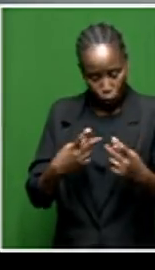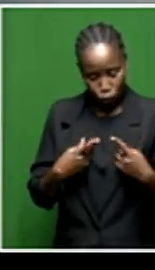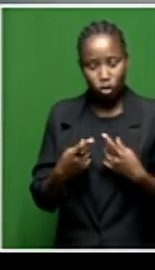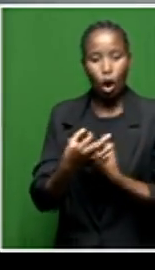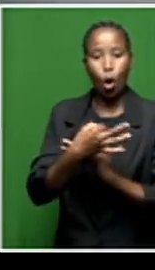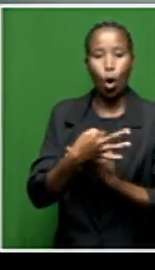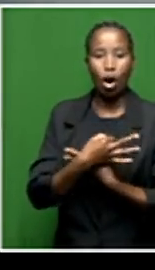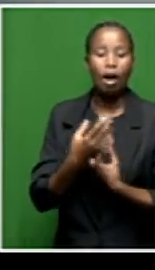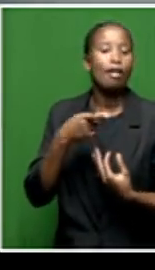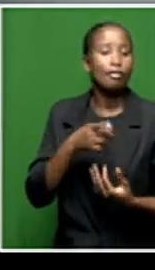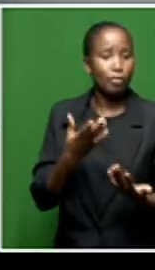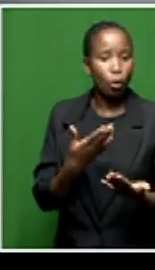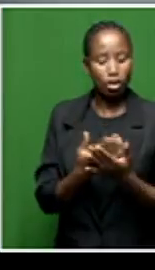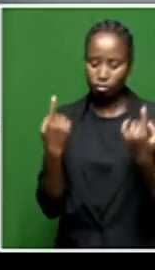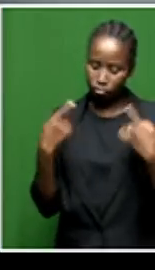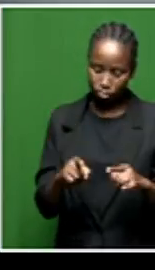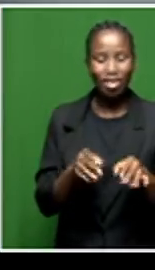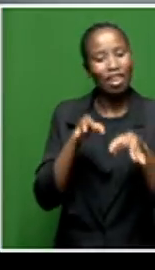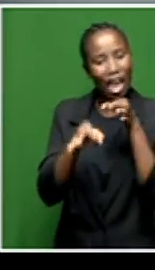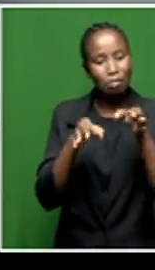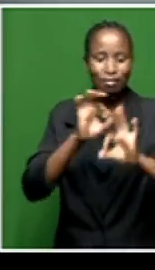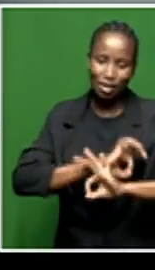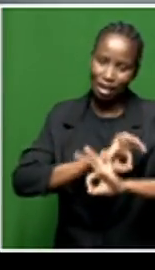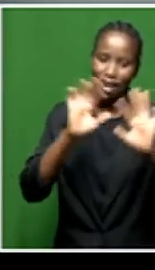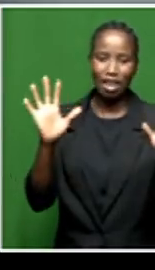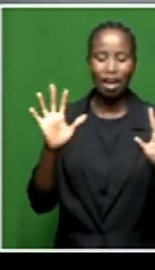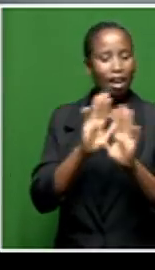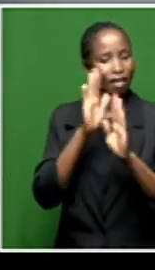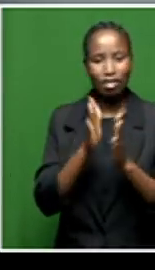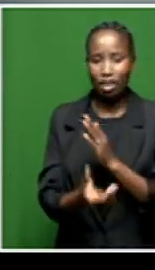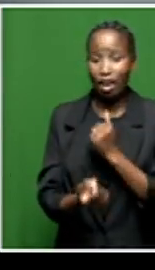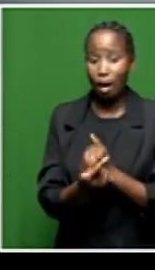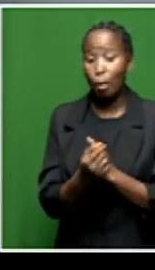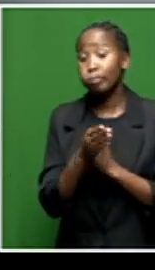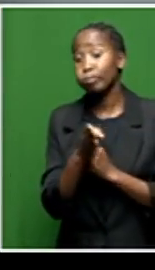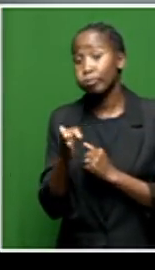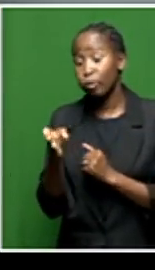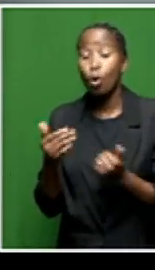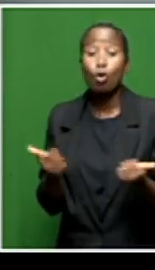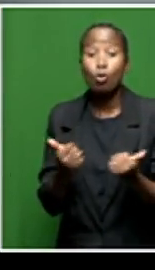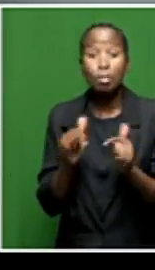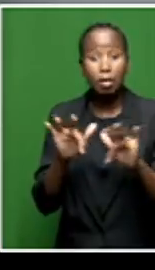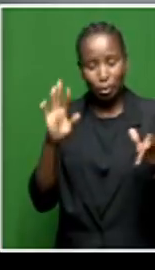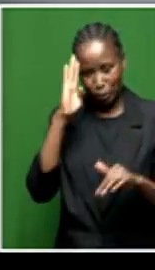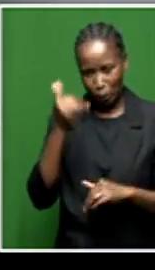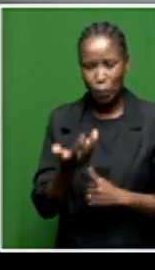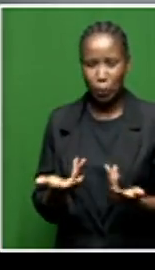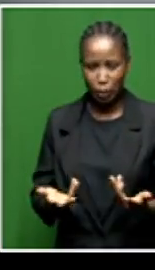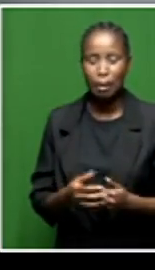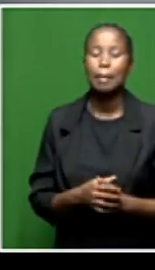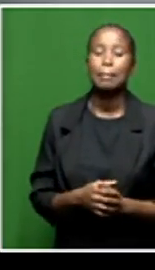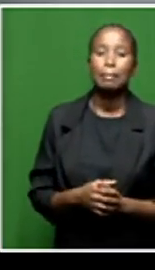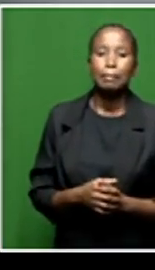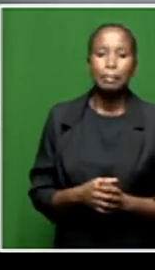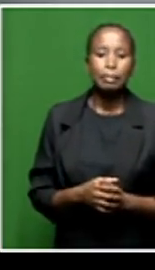to clarify these matters that are already in the public platform. Secondly, I need to